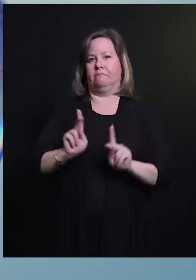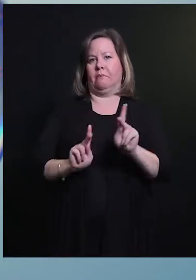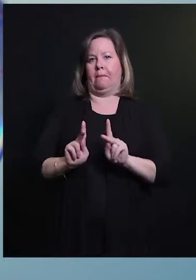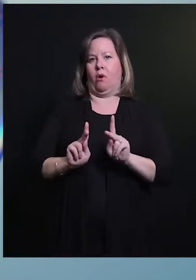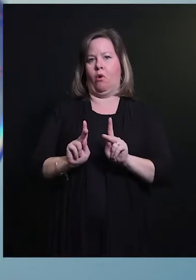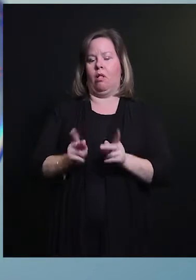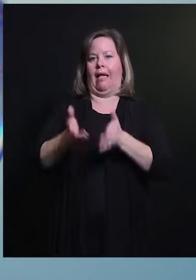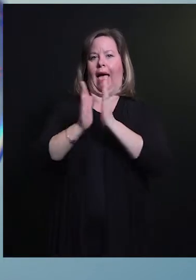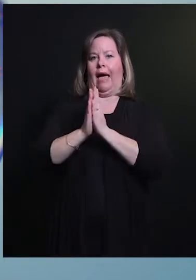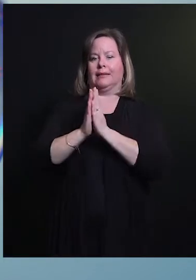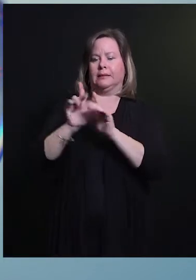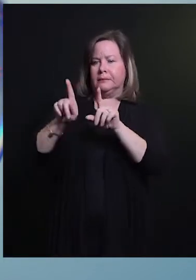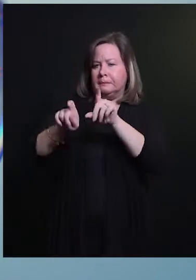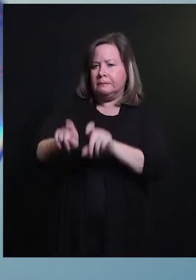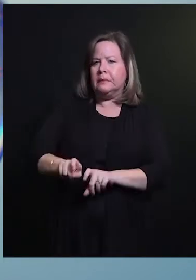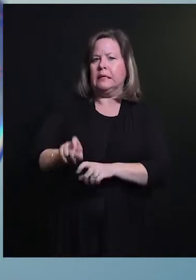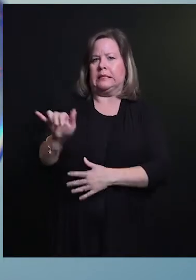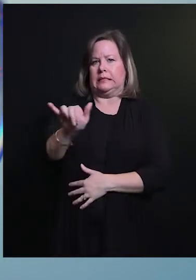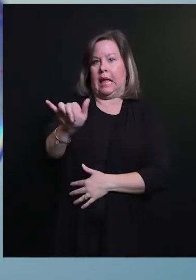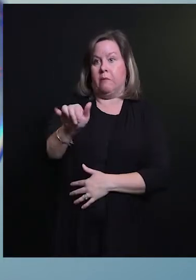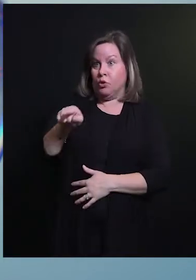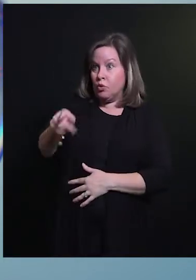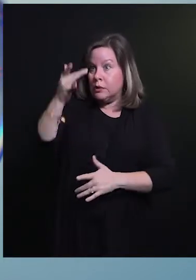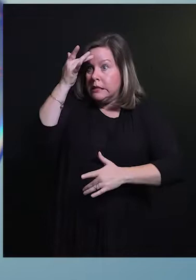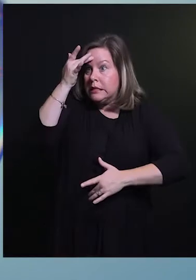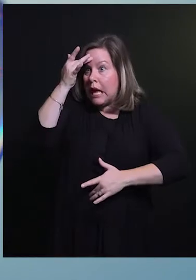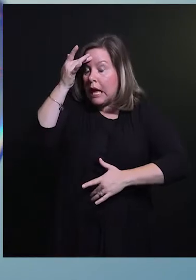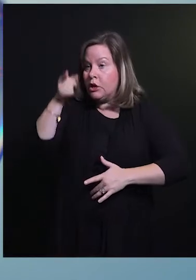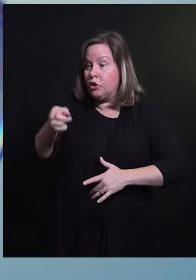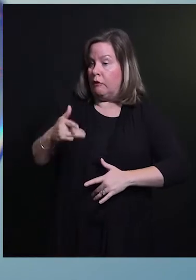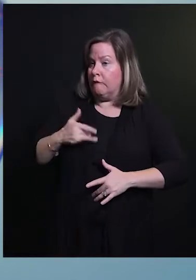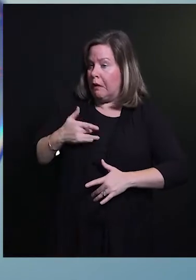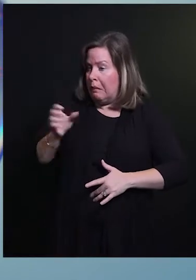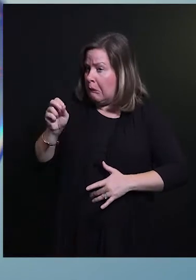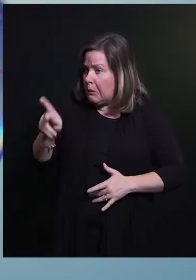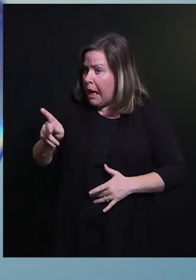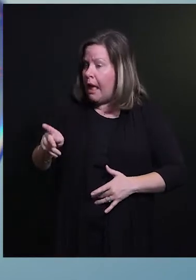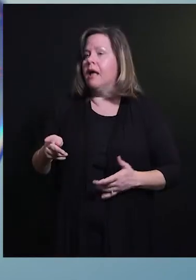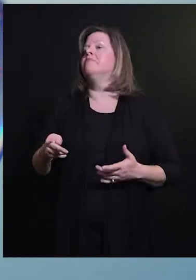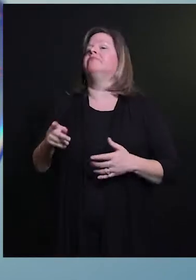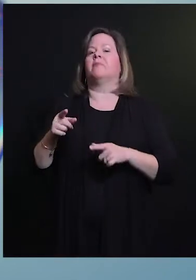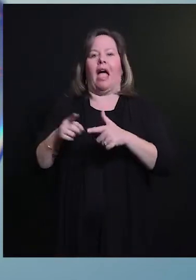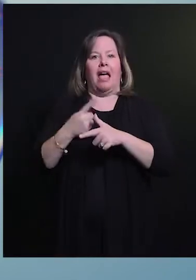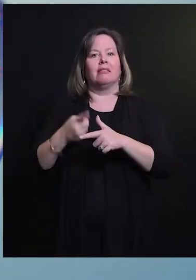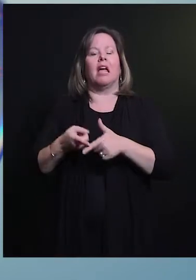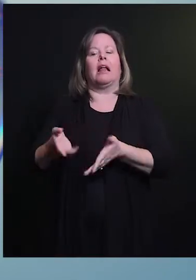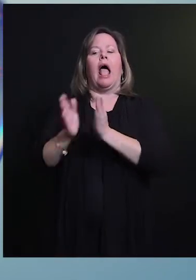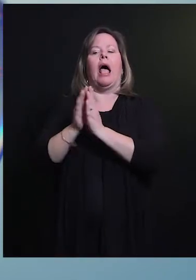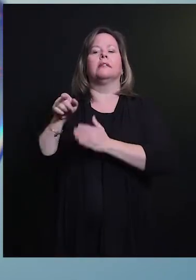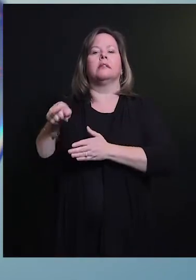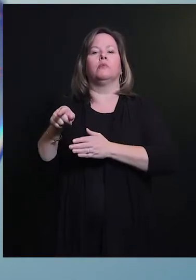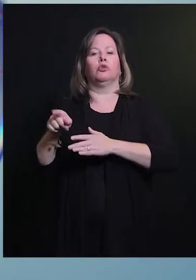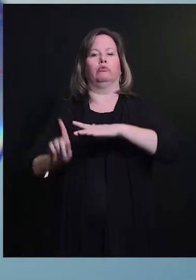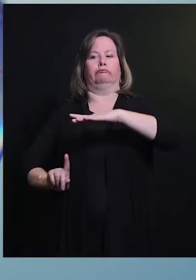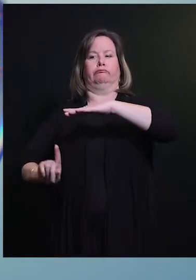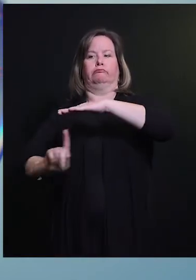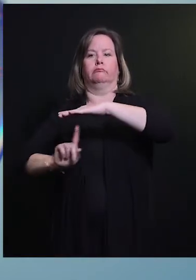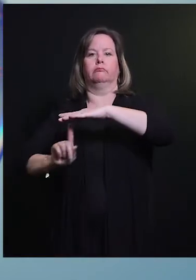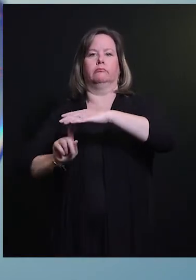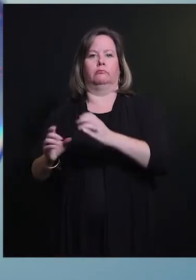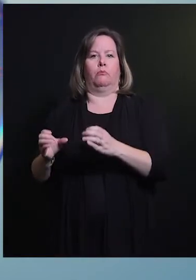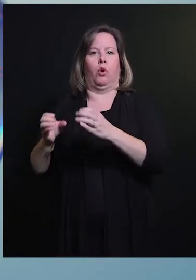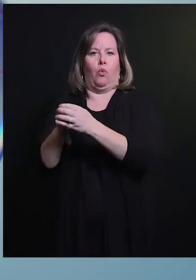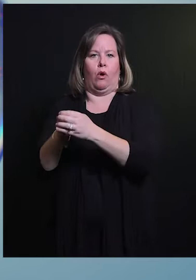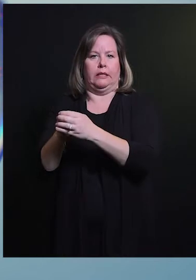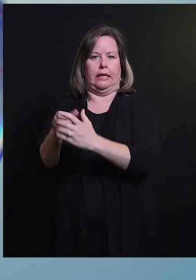have symptoms? And then we ask them to isolate and quarantine for a period of time to help protect against the spread in our community.